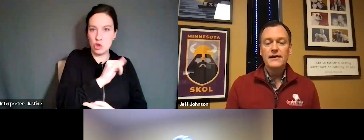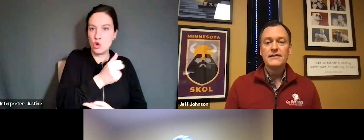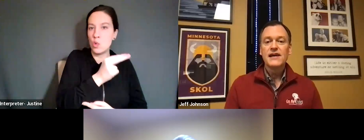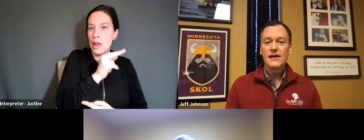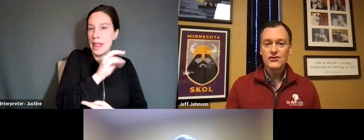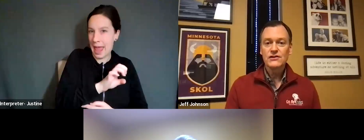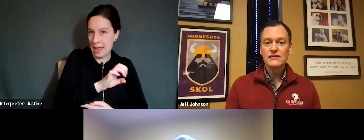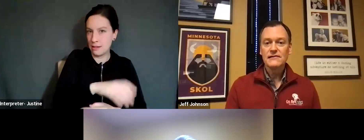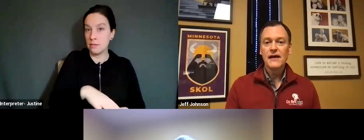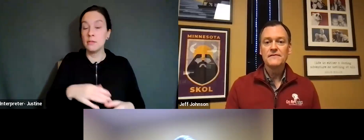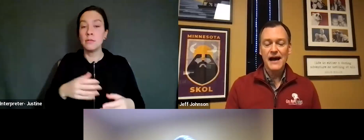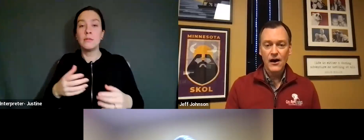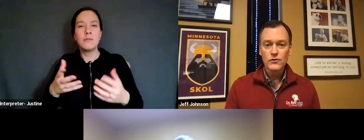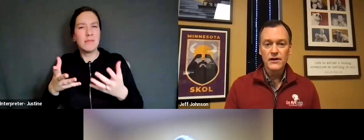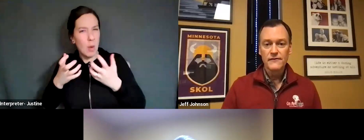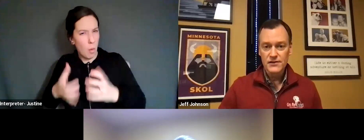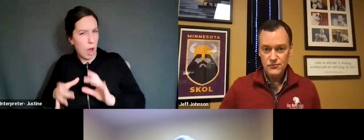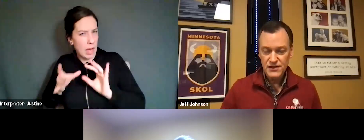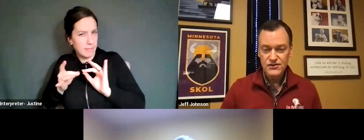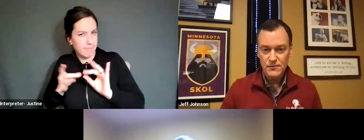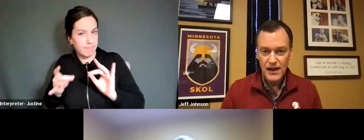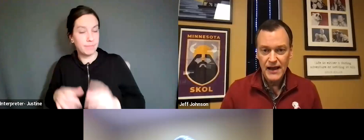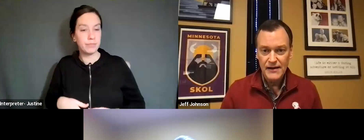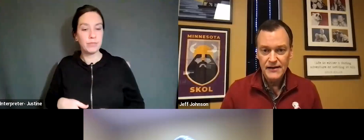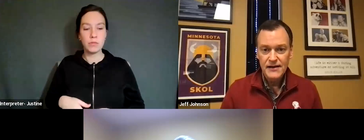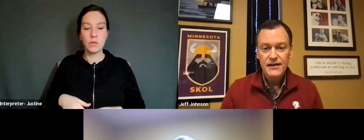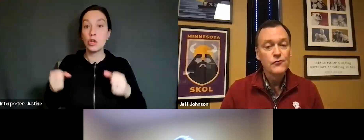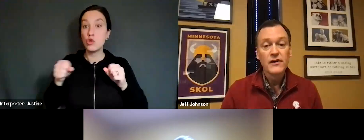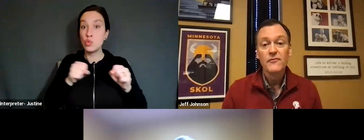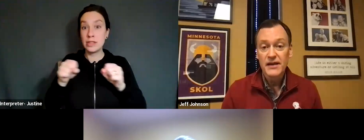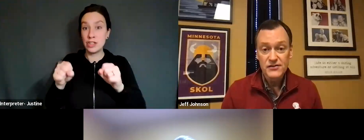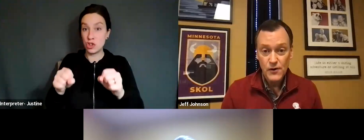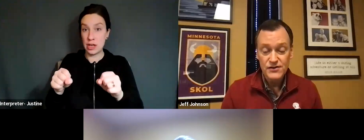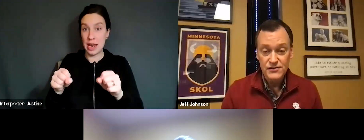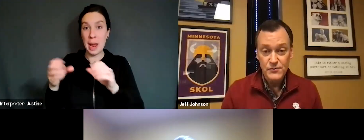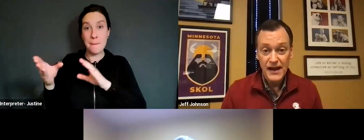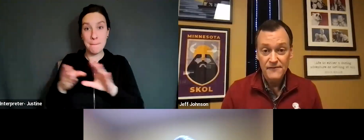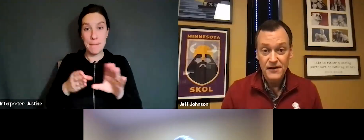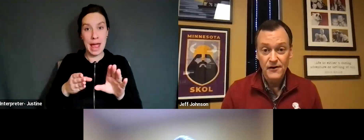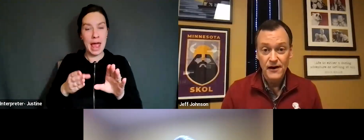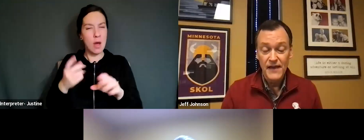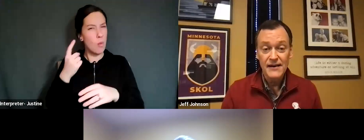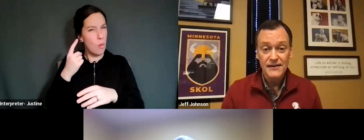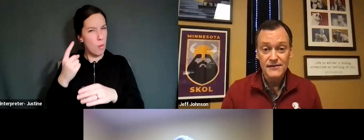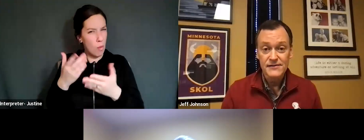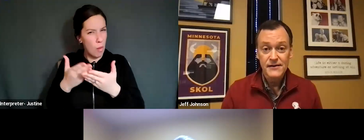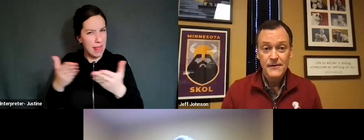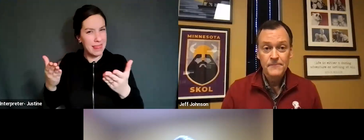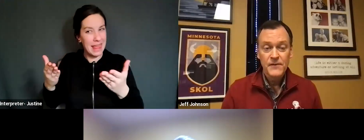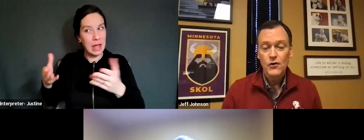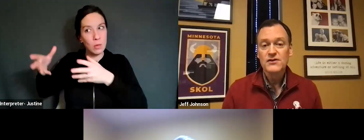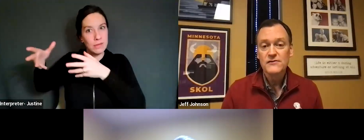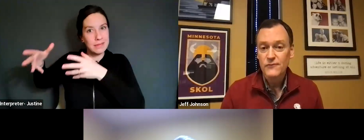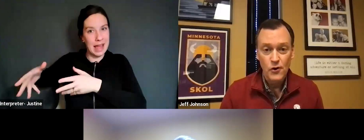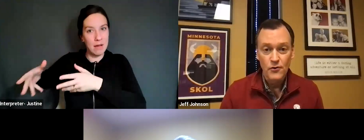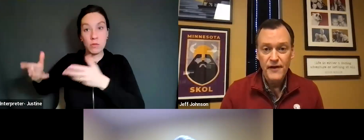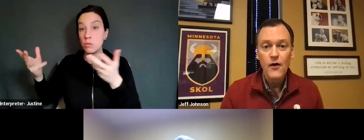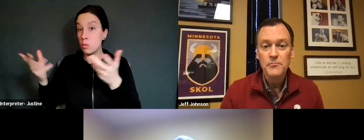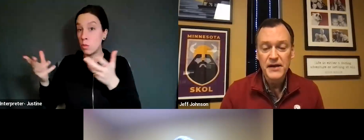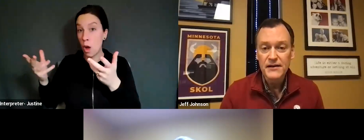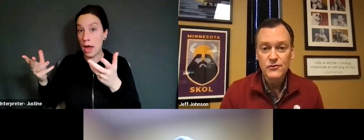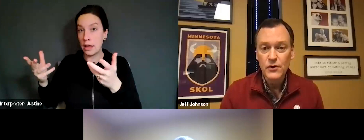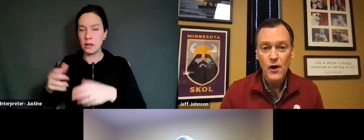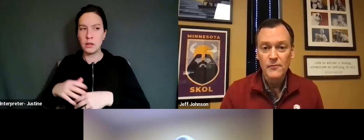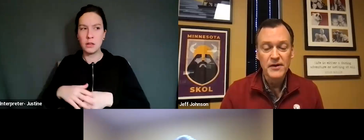we intentionally left out of the strategic plan is one of the biggest questions we have here. And that is the question of growth.